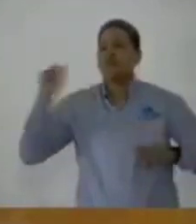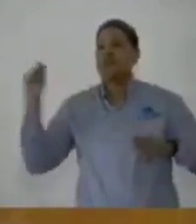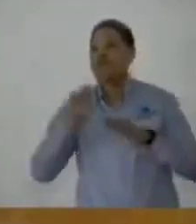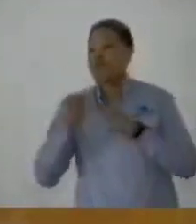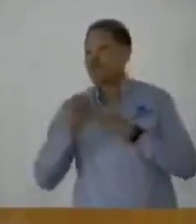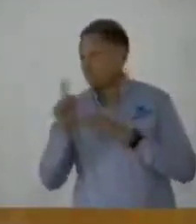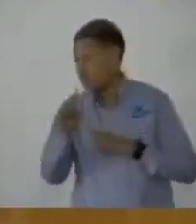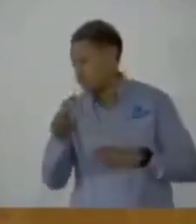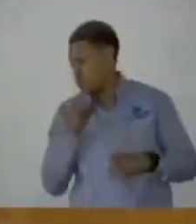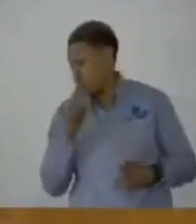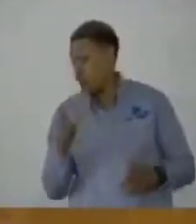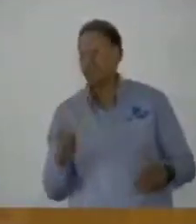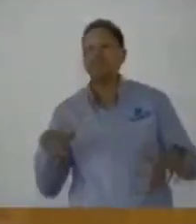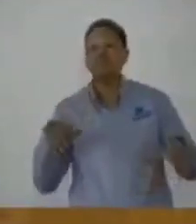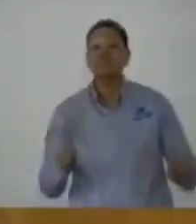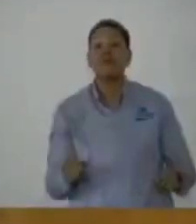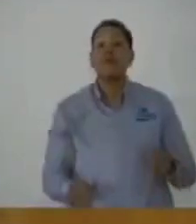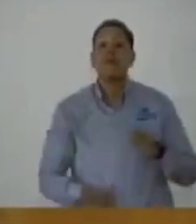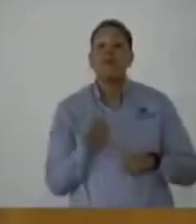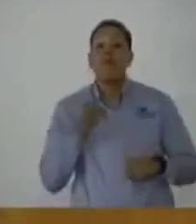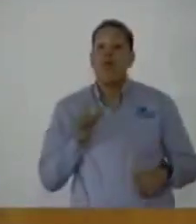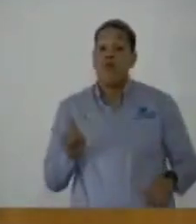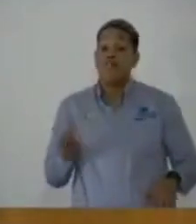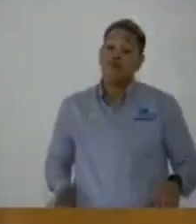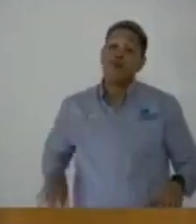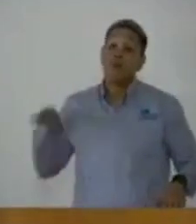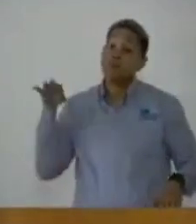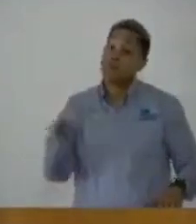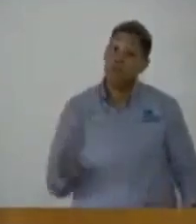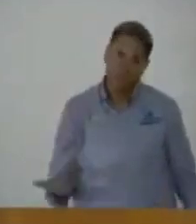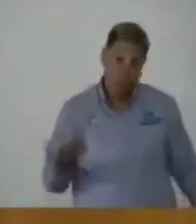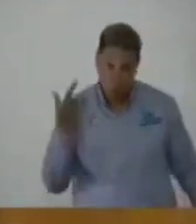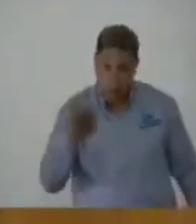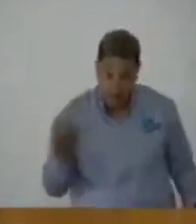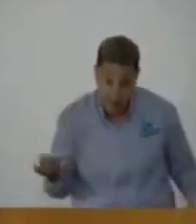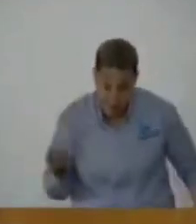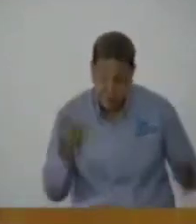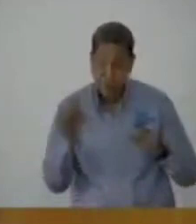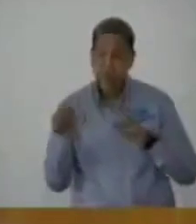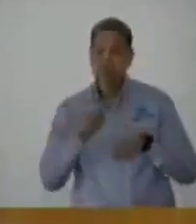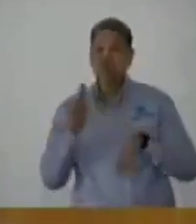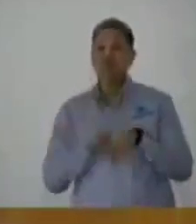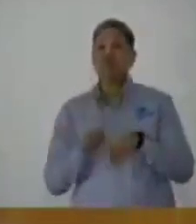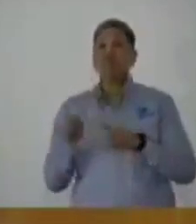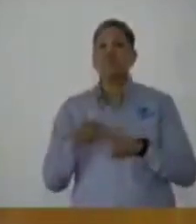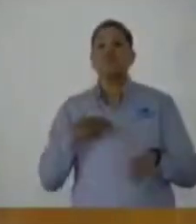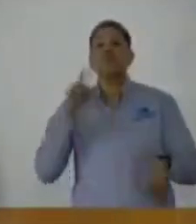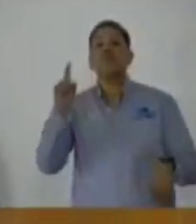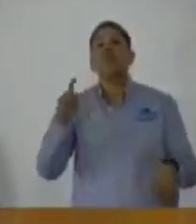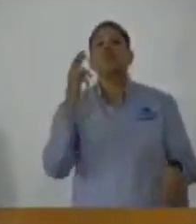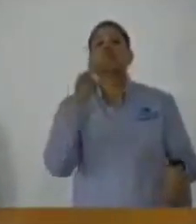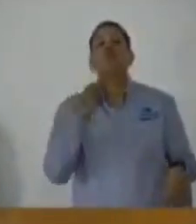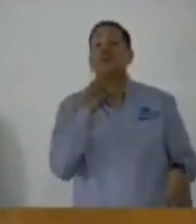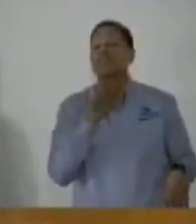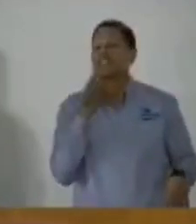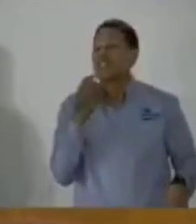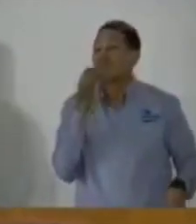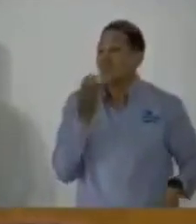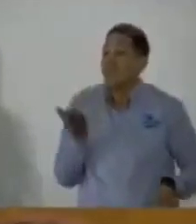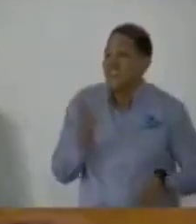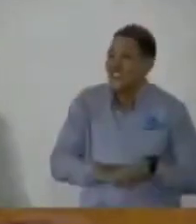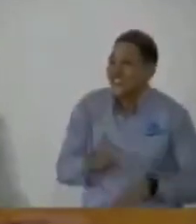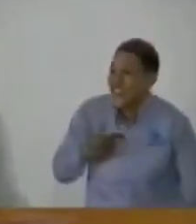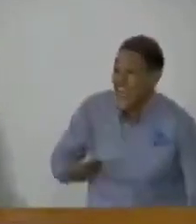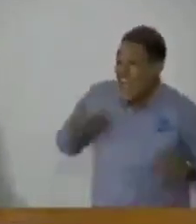which you have claimed the majority I have to pay. So normally when I go to a restaurant and he says the food has increased, I don't be